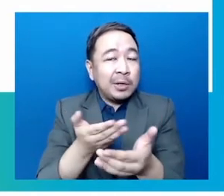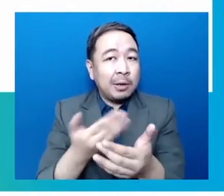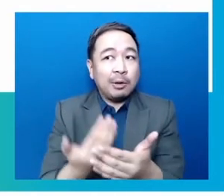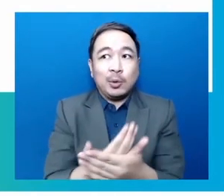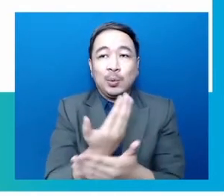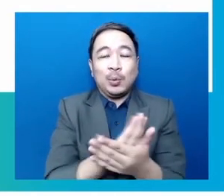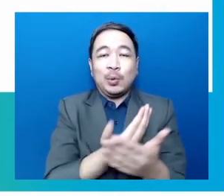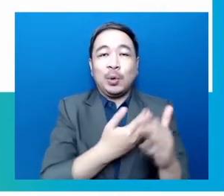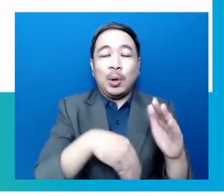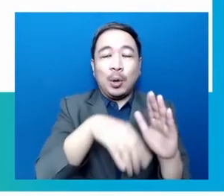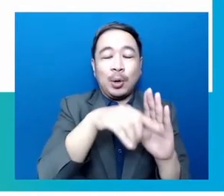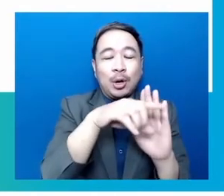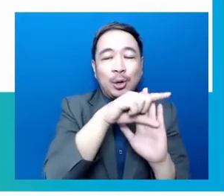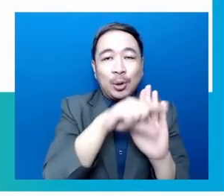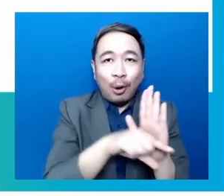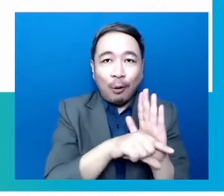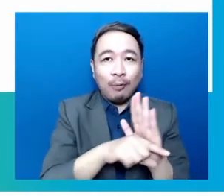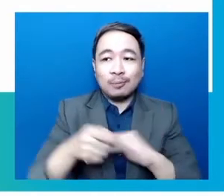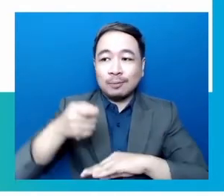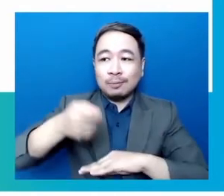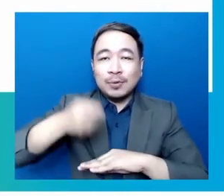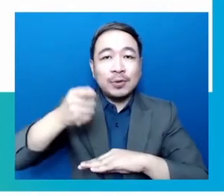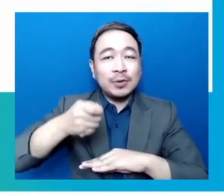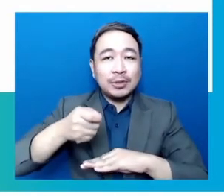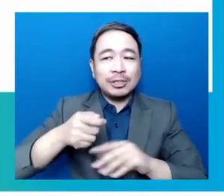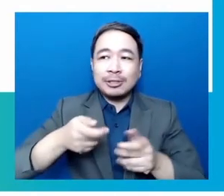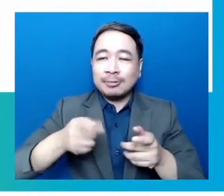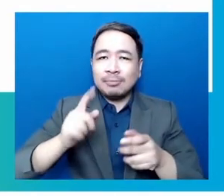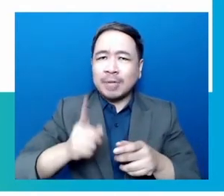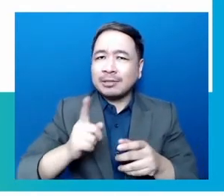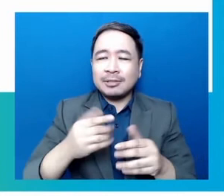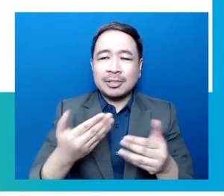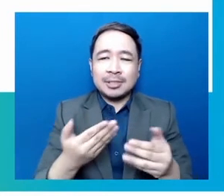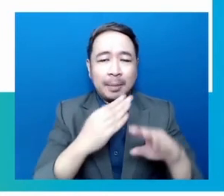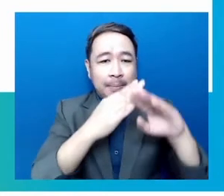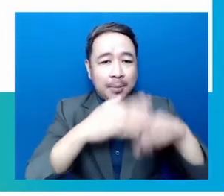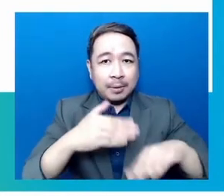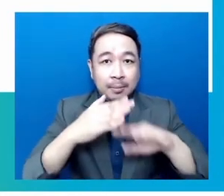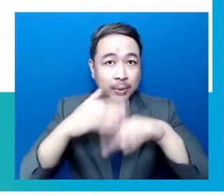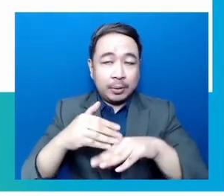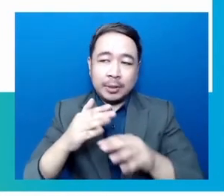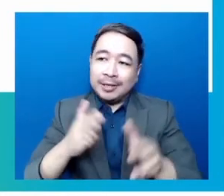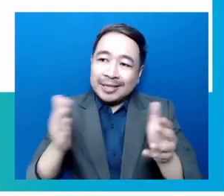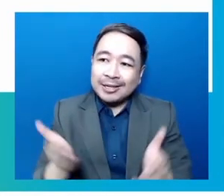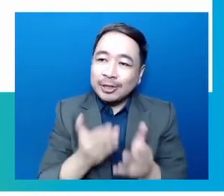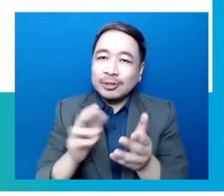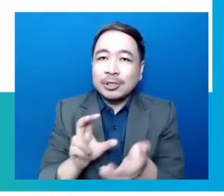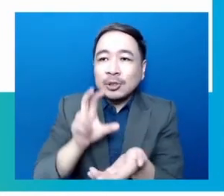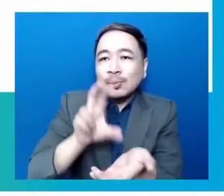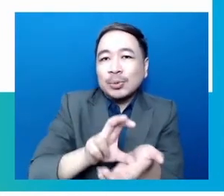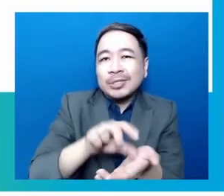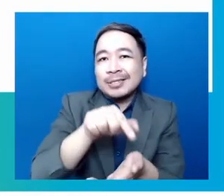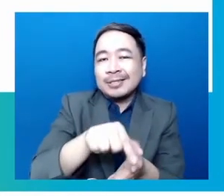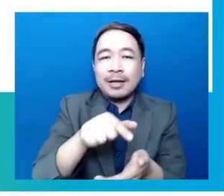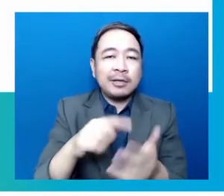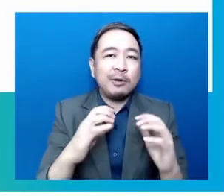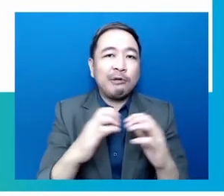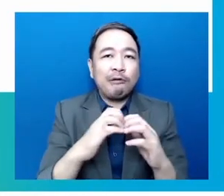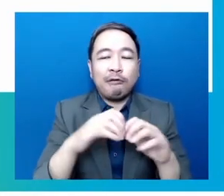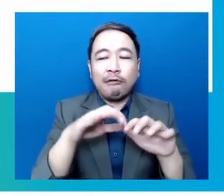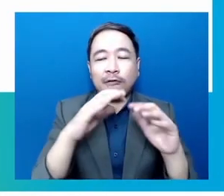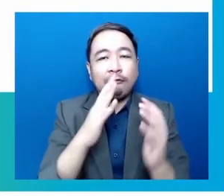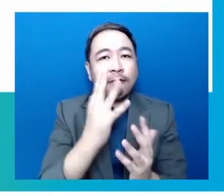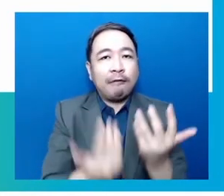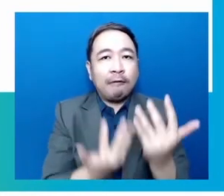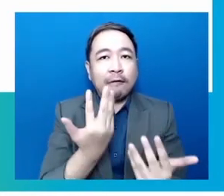regulations that would remove barriers and encourage more investments in this type of coal project. So the bank was